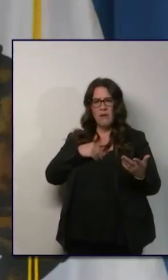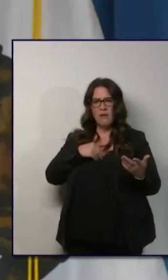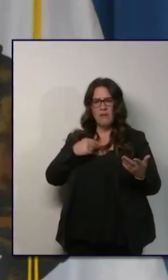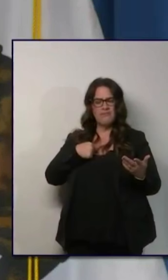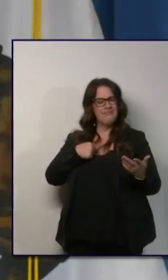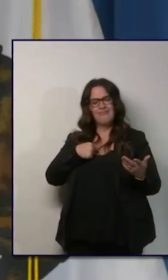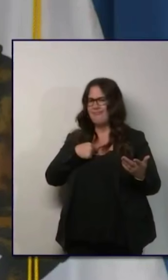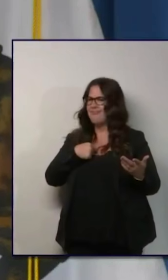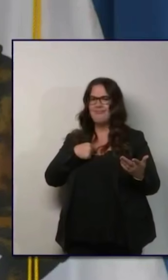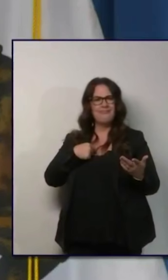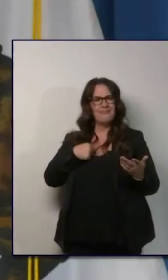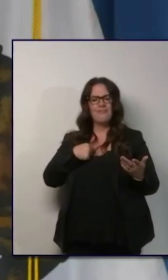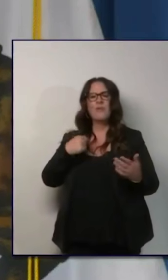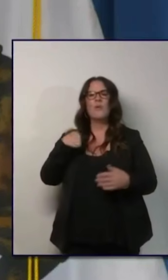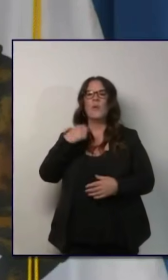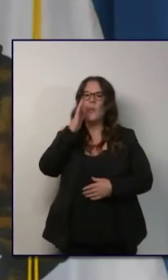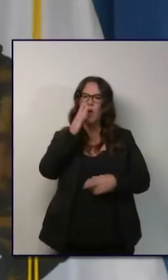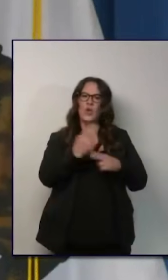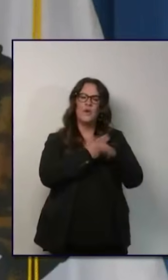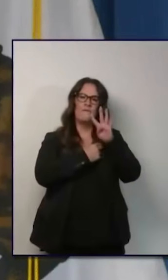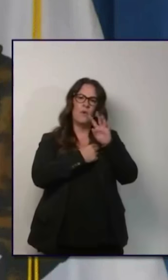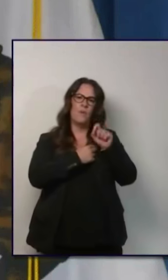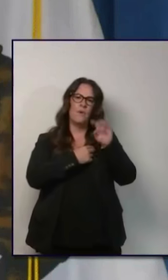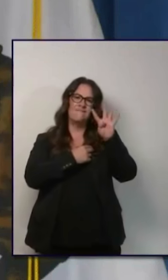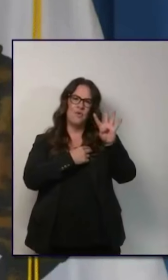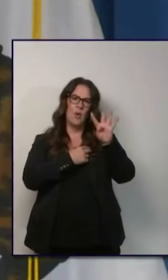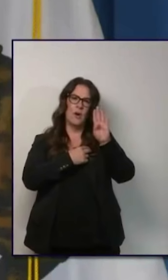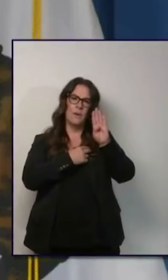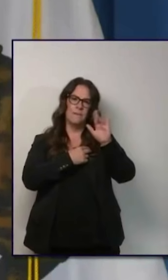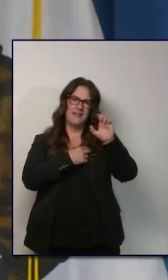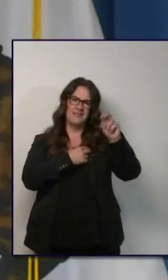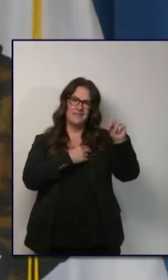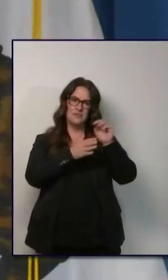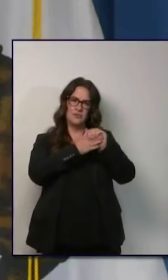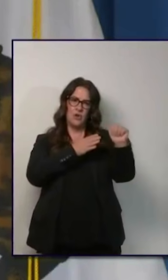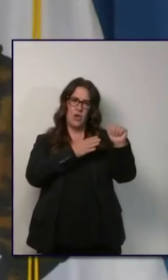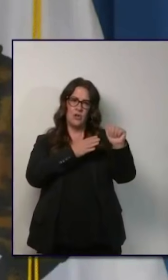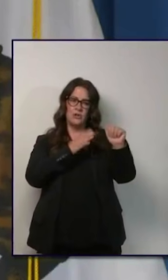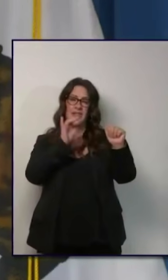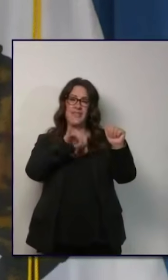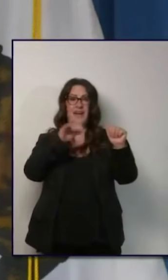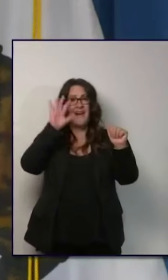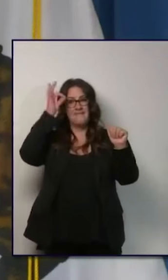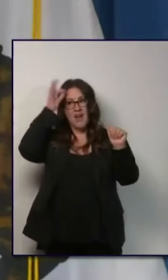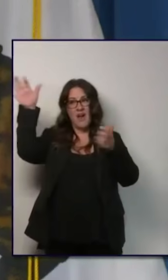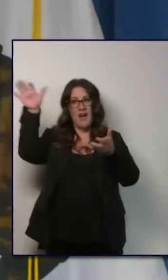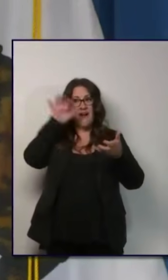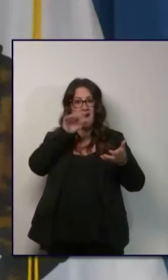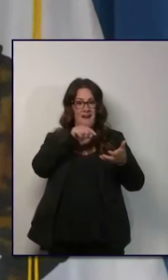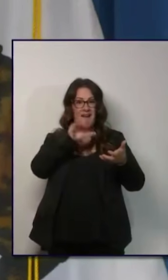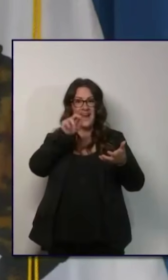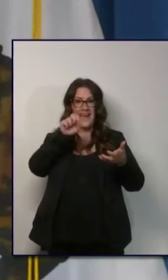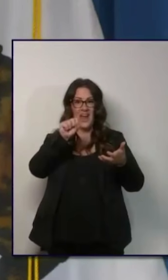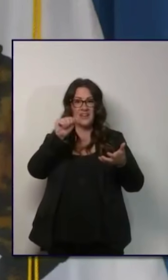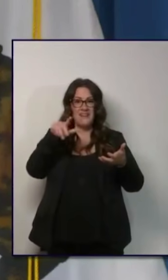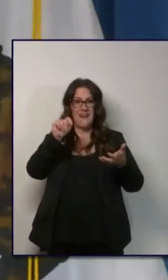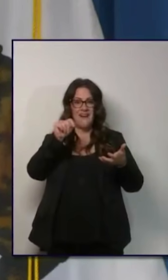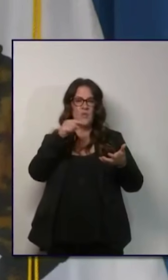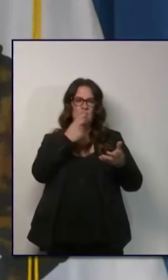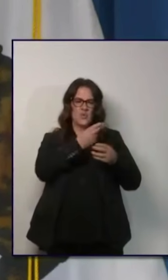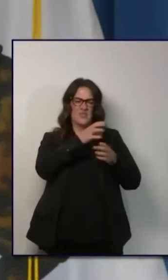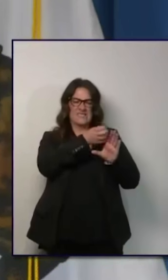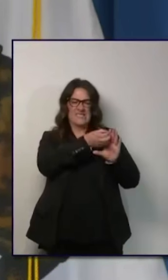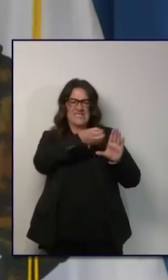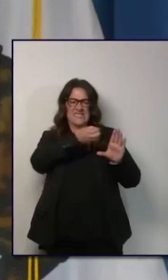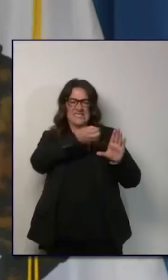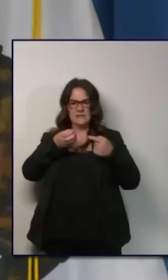going to use some $4.4 billion from the CARES Act to allow for real discretion in